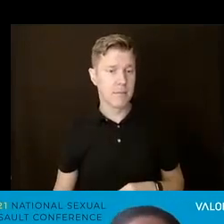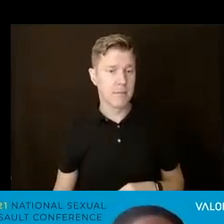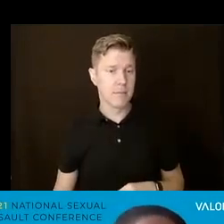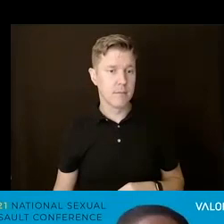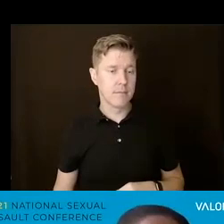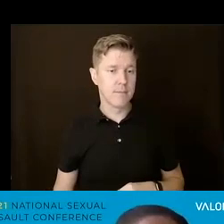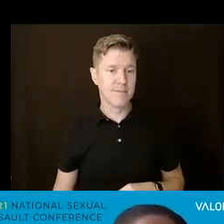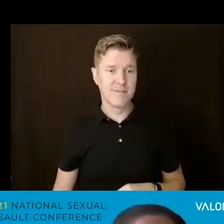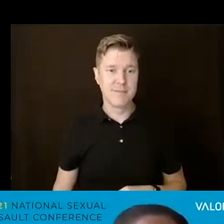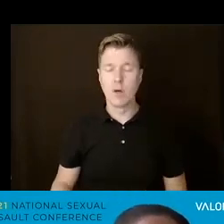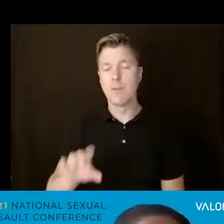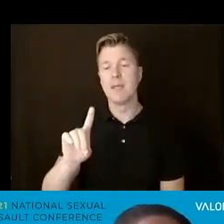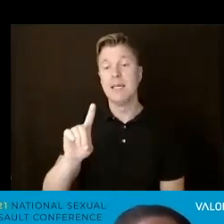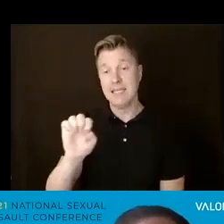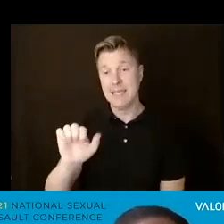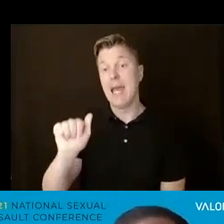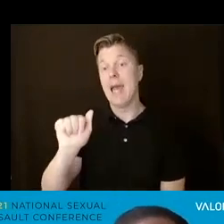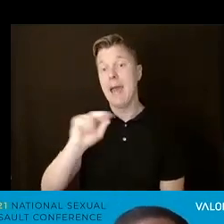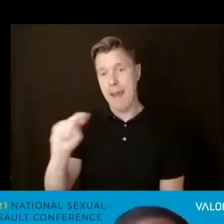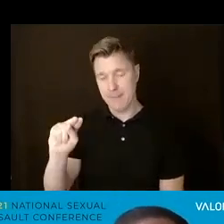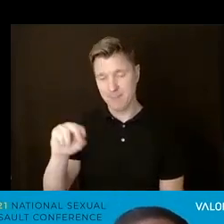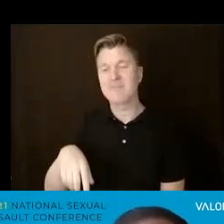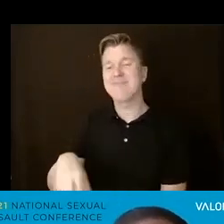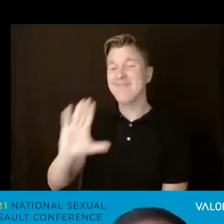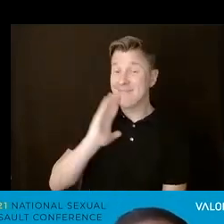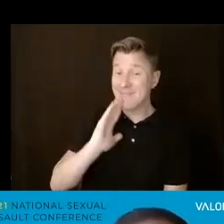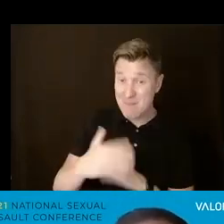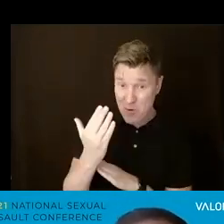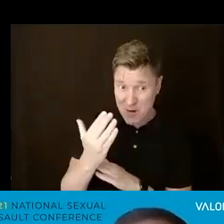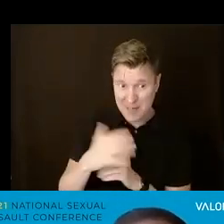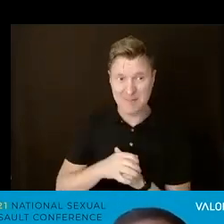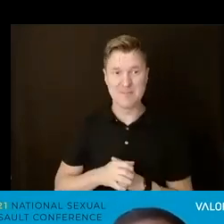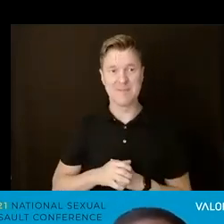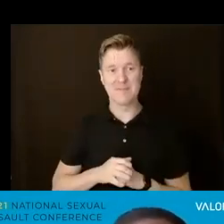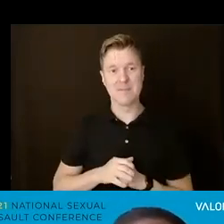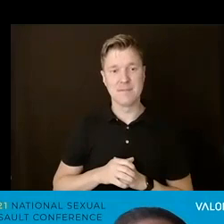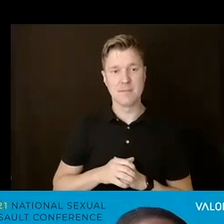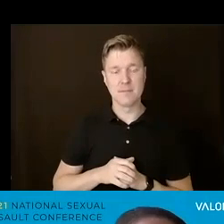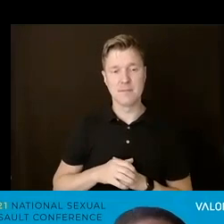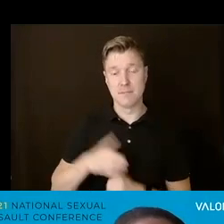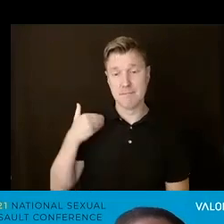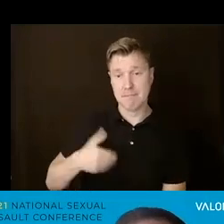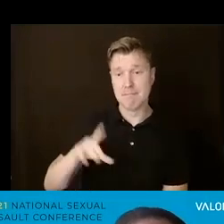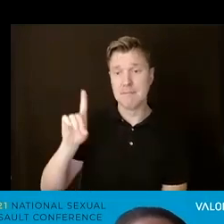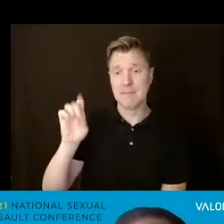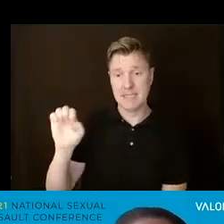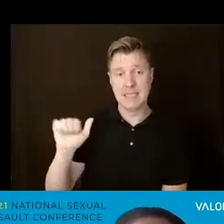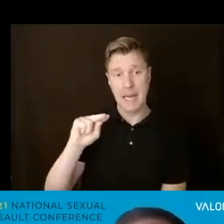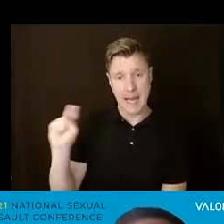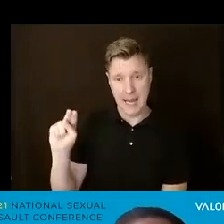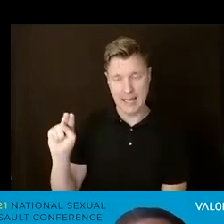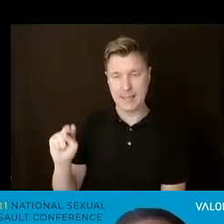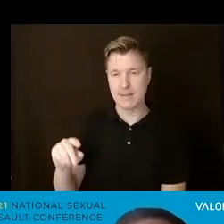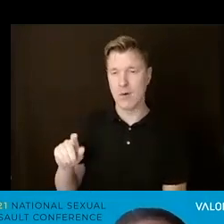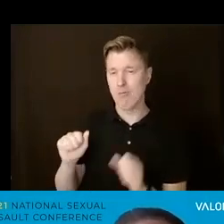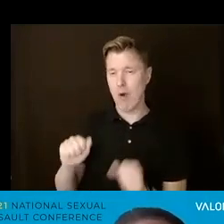Good morning, everybody. My name is Diane Alcantara-Thompson, and as Joanne and I are probably related, but we